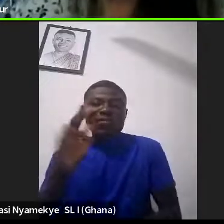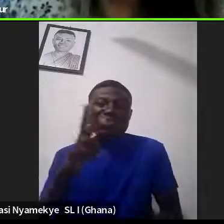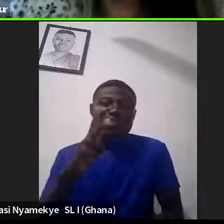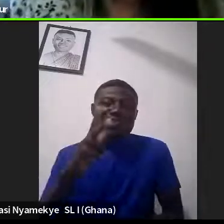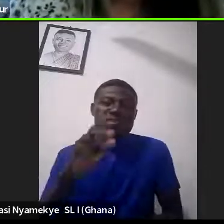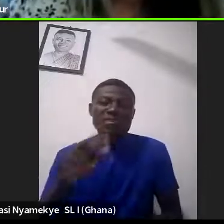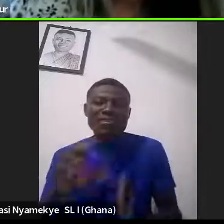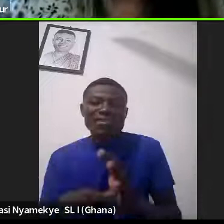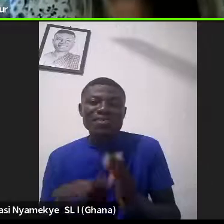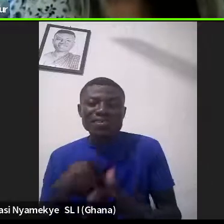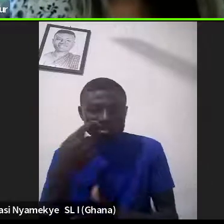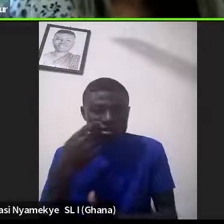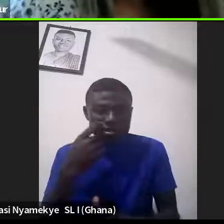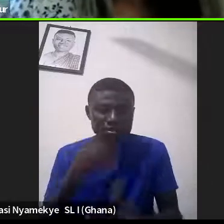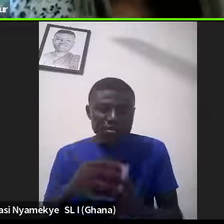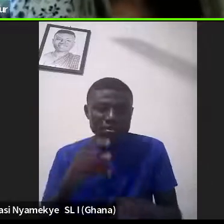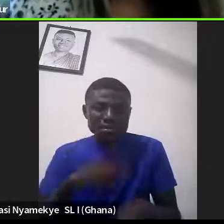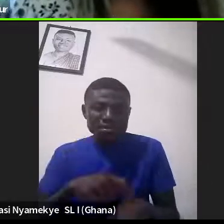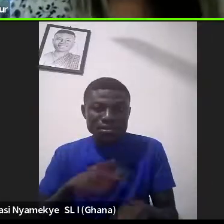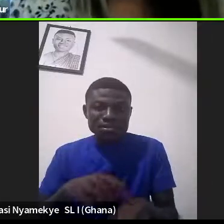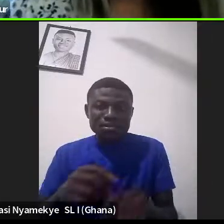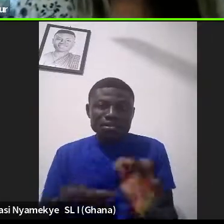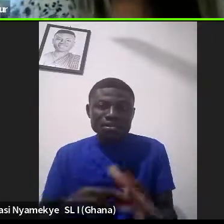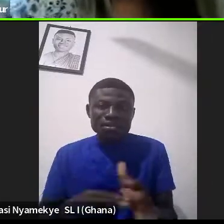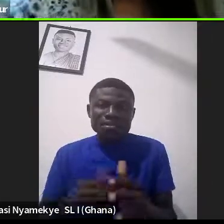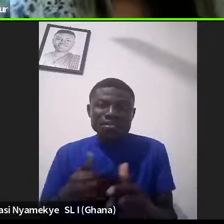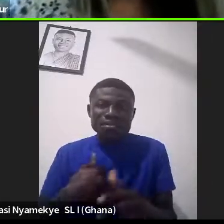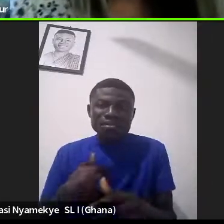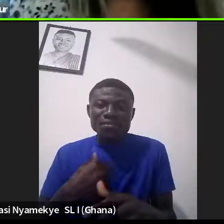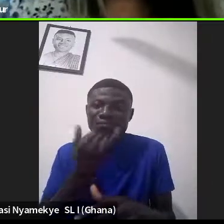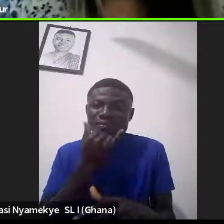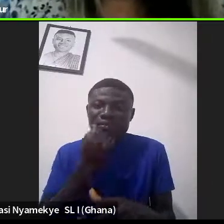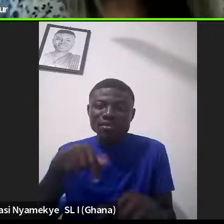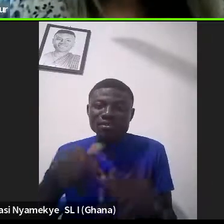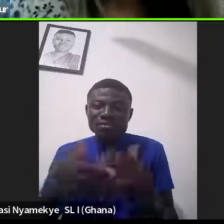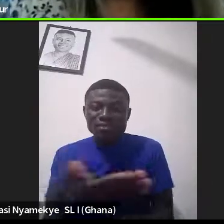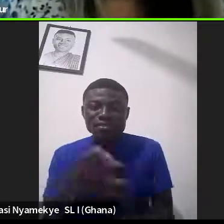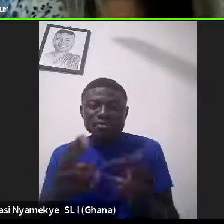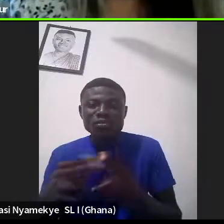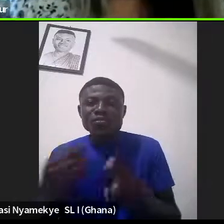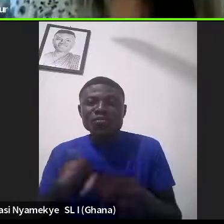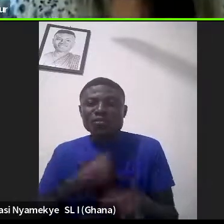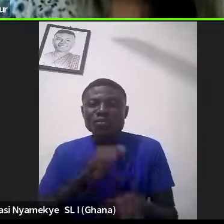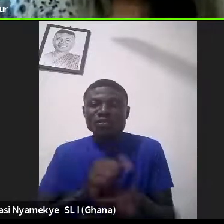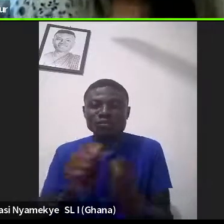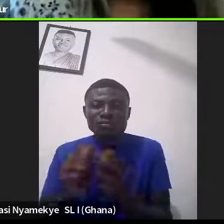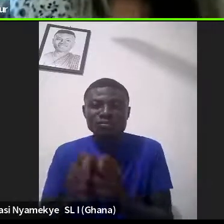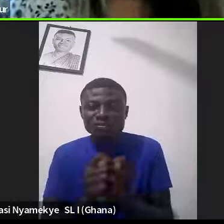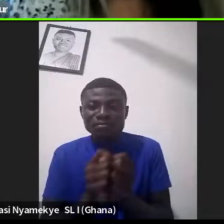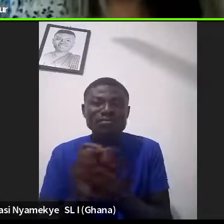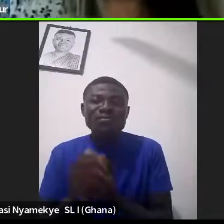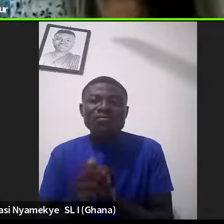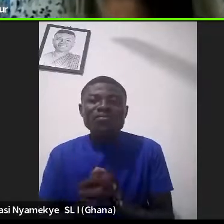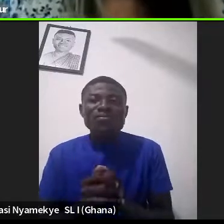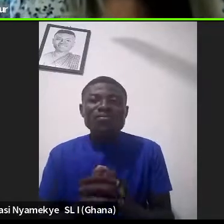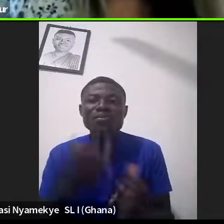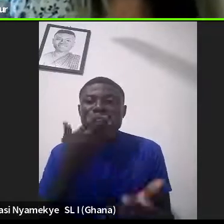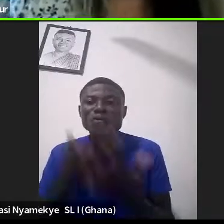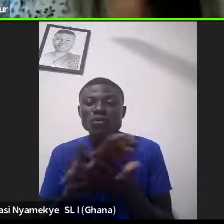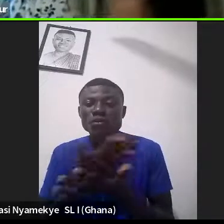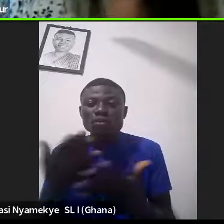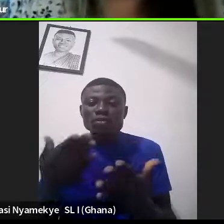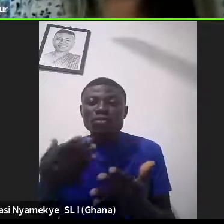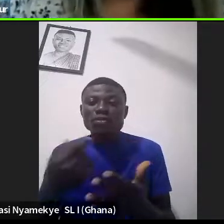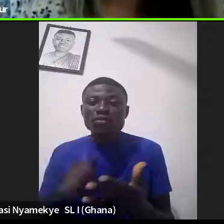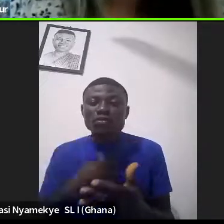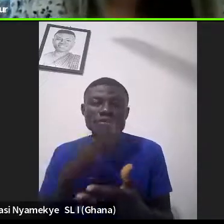the time zone because I totally had it wrong this morning. So I it's a good thing. I would have felt